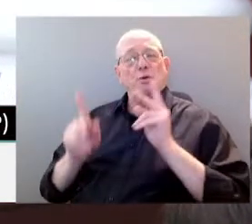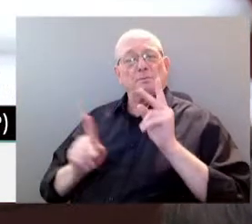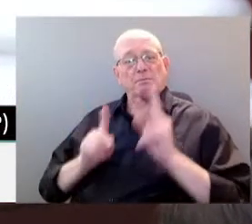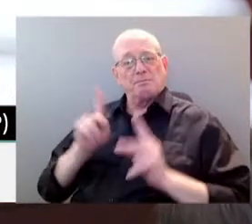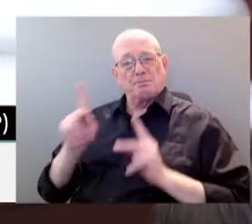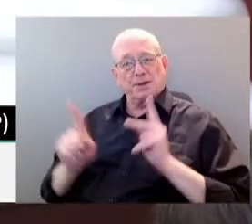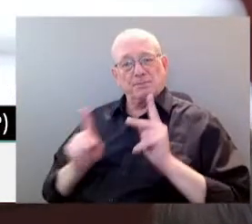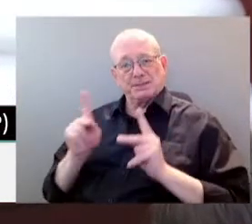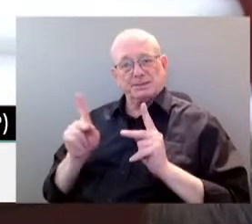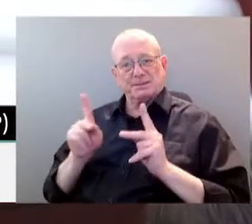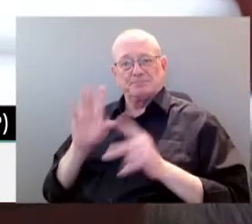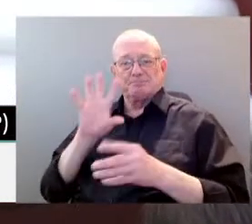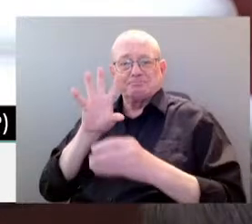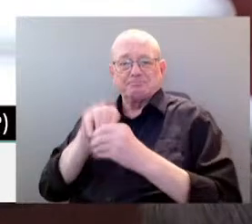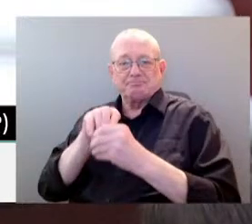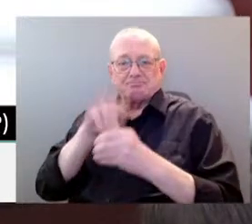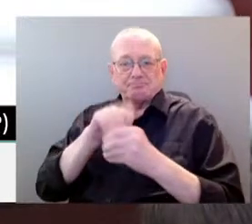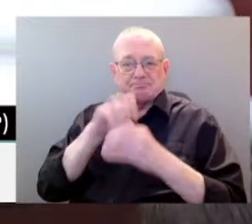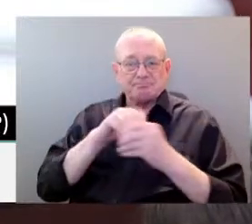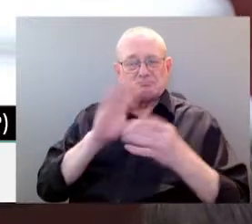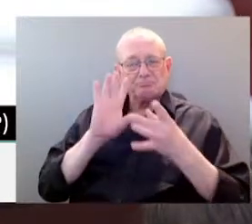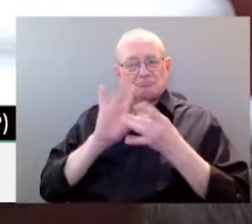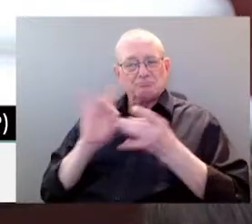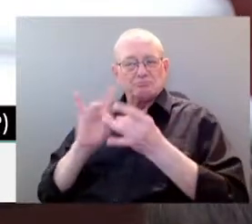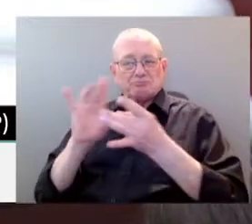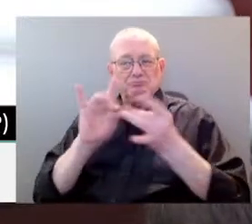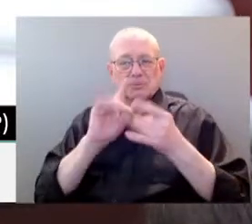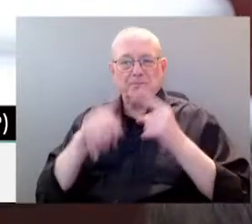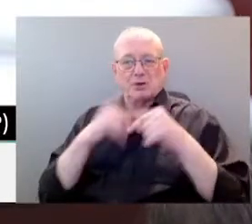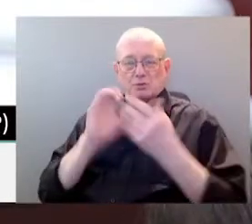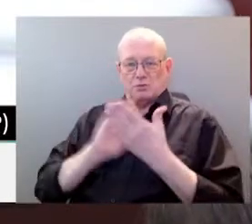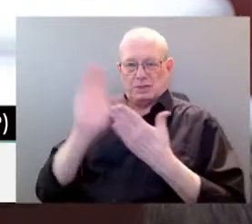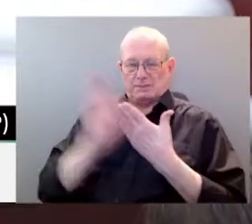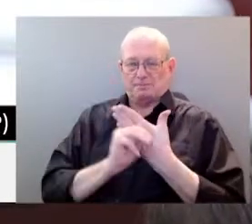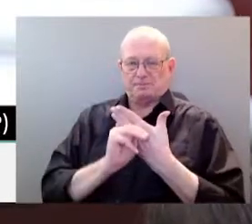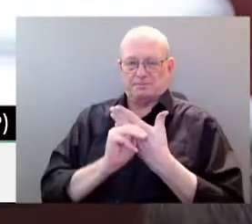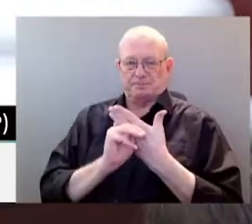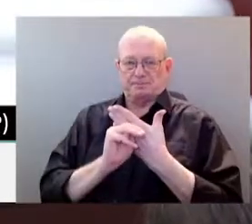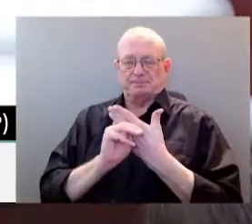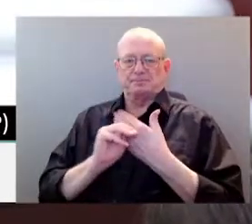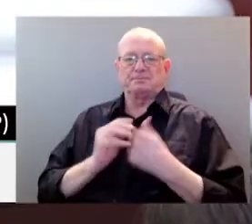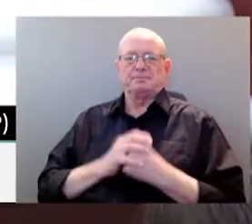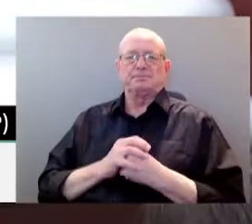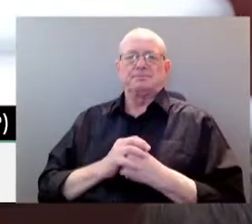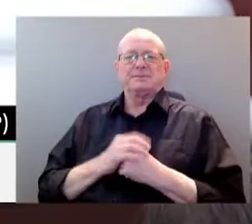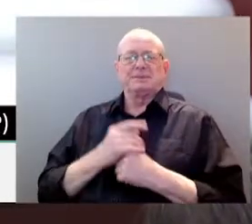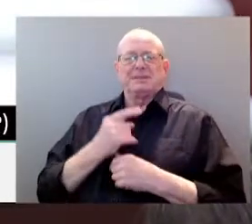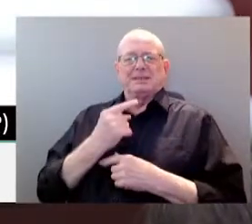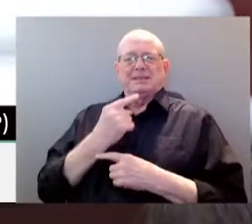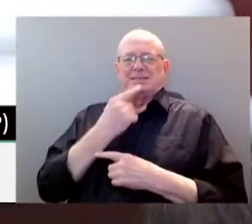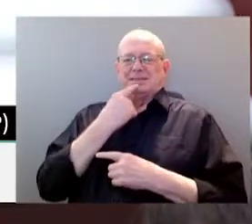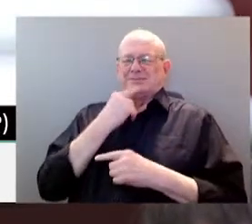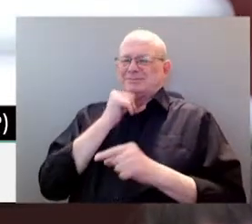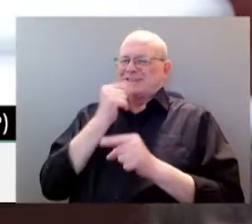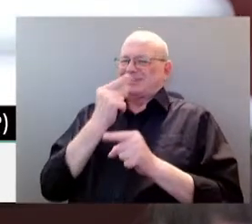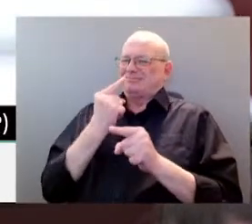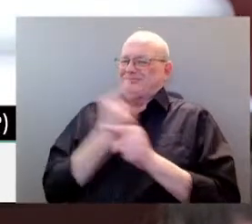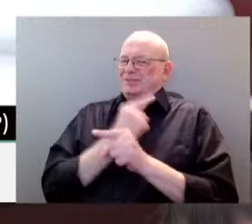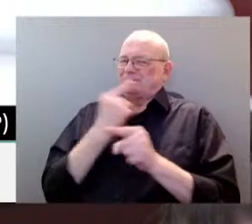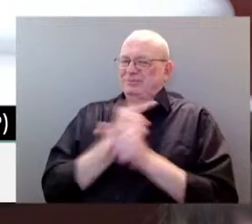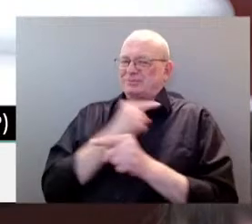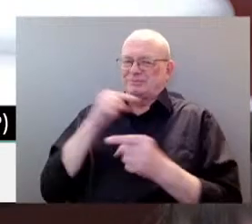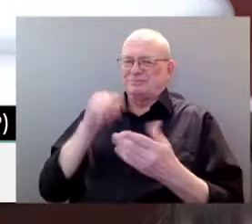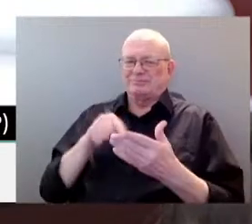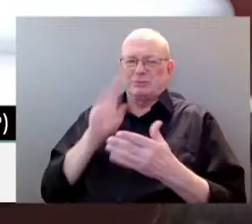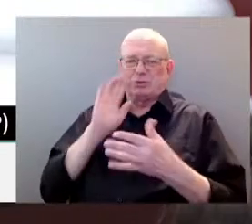bogged down with complaints that it lacks diversity and age appropriate content experts have called it